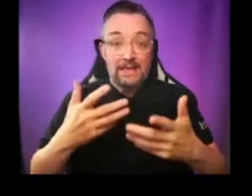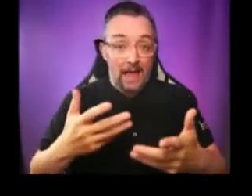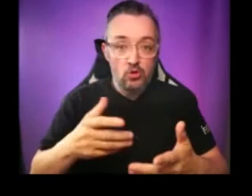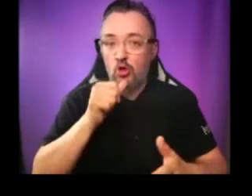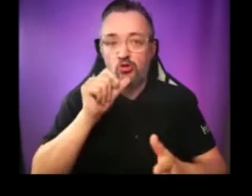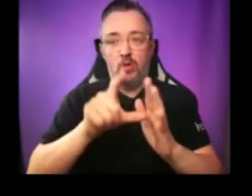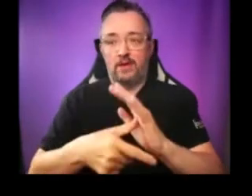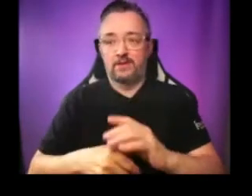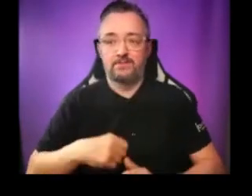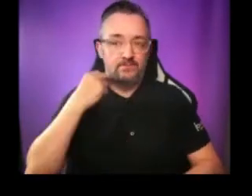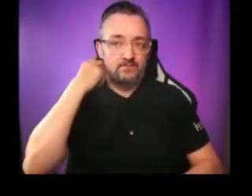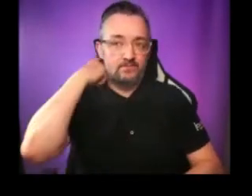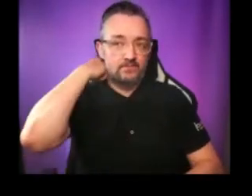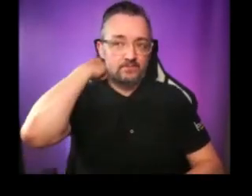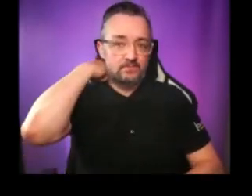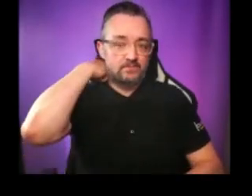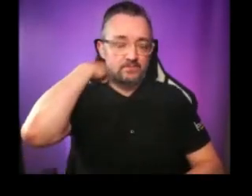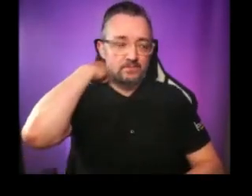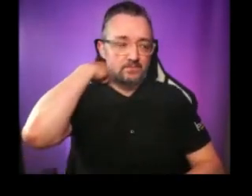action.